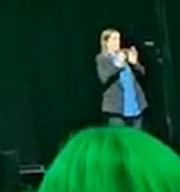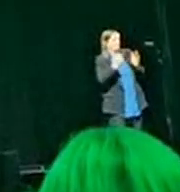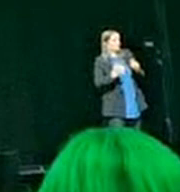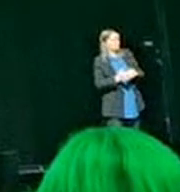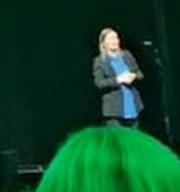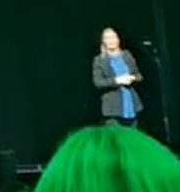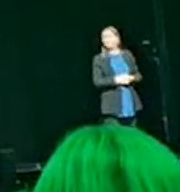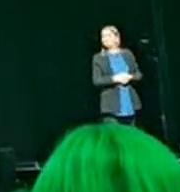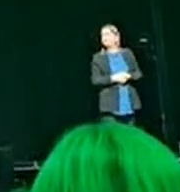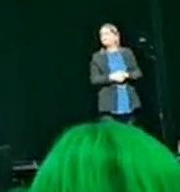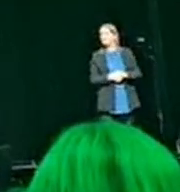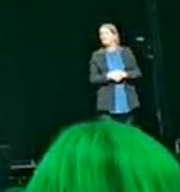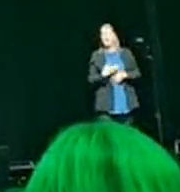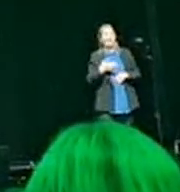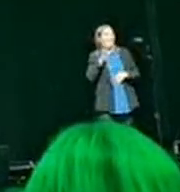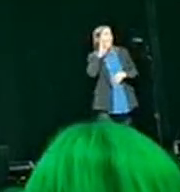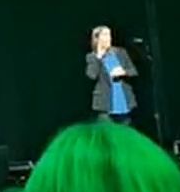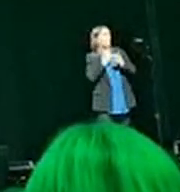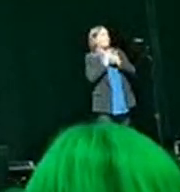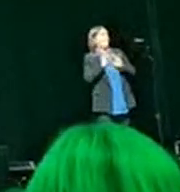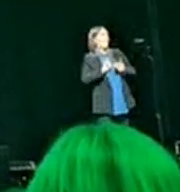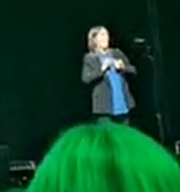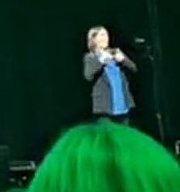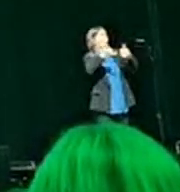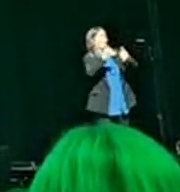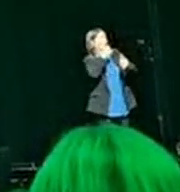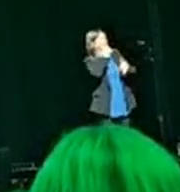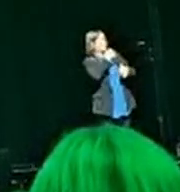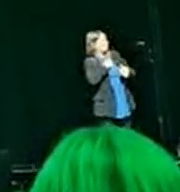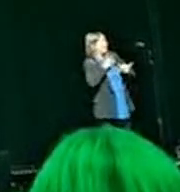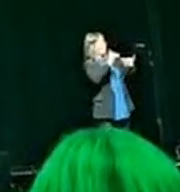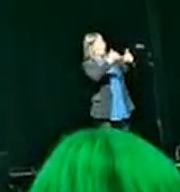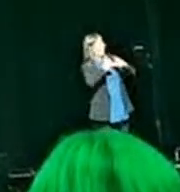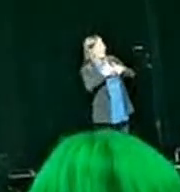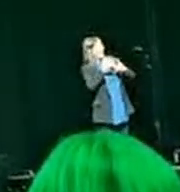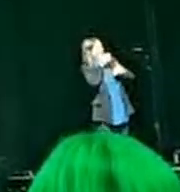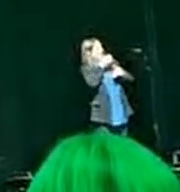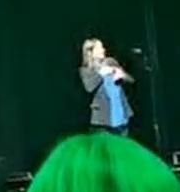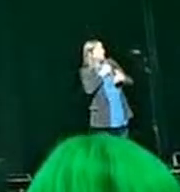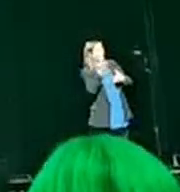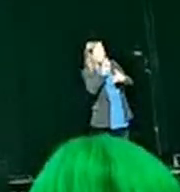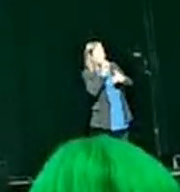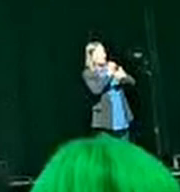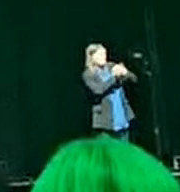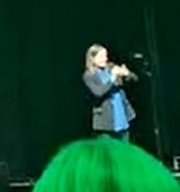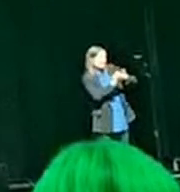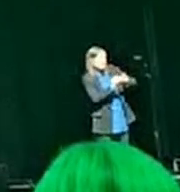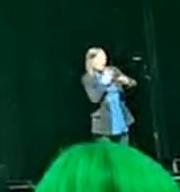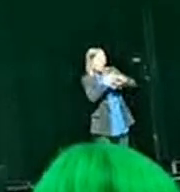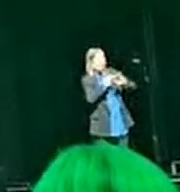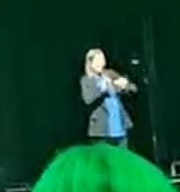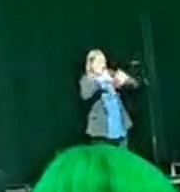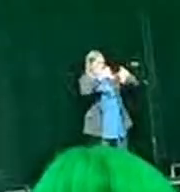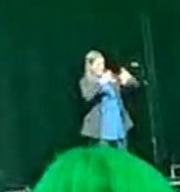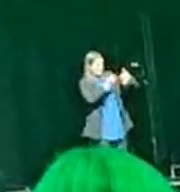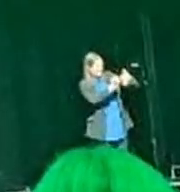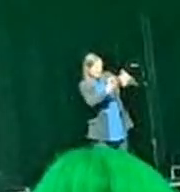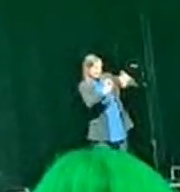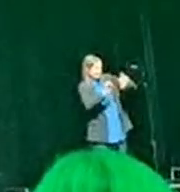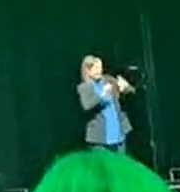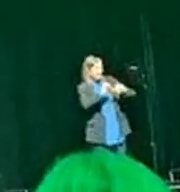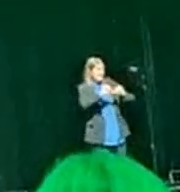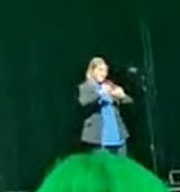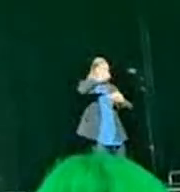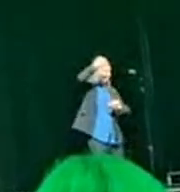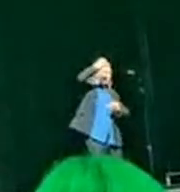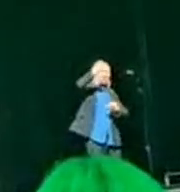When I heard about the award, when they told me, he asked me what I wanted engraving on it. And I thought, well, how big is